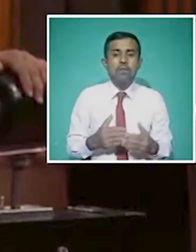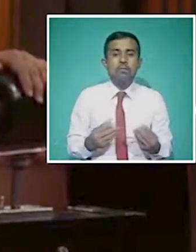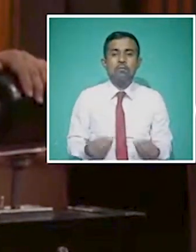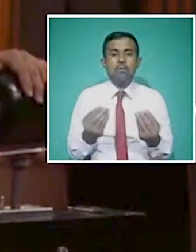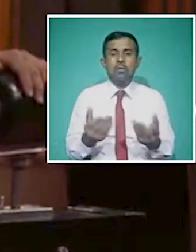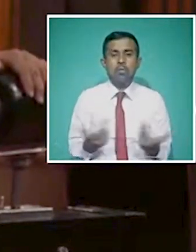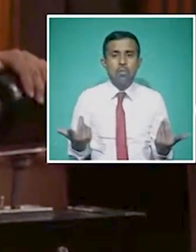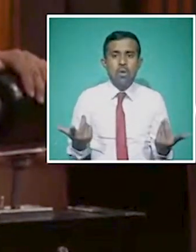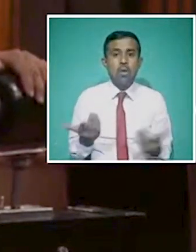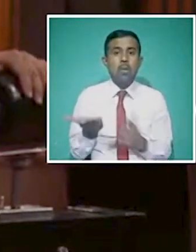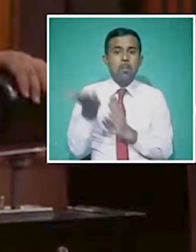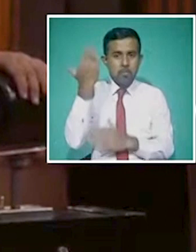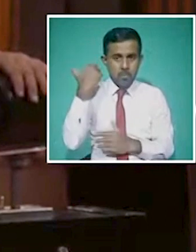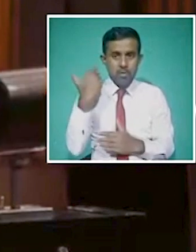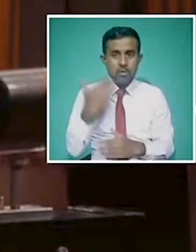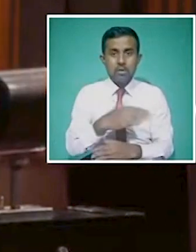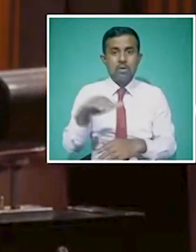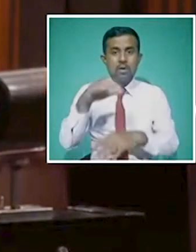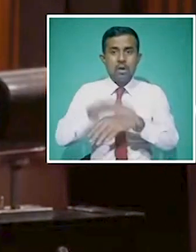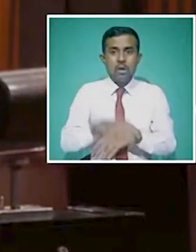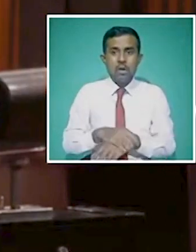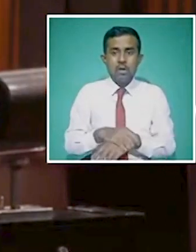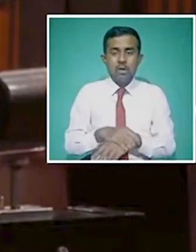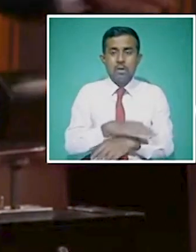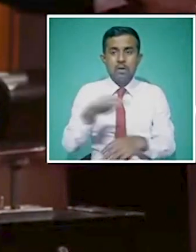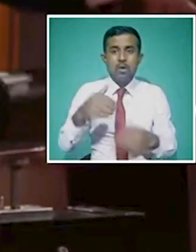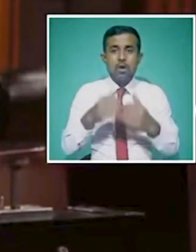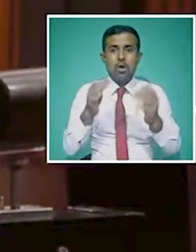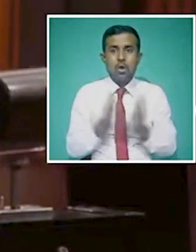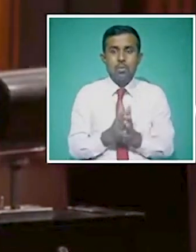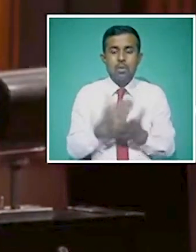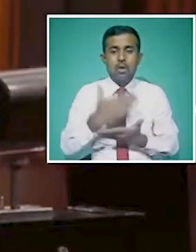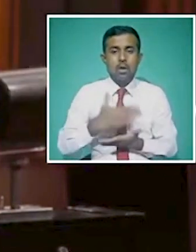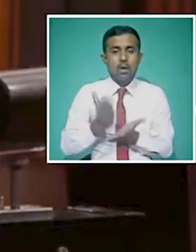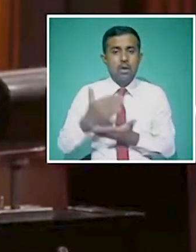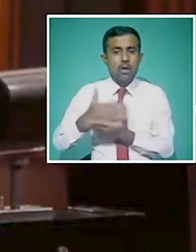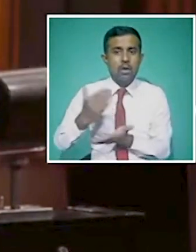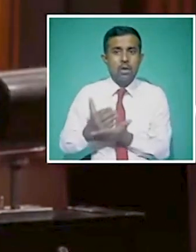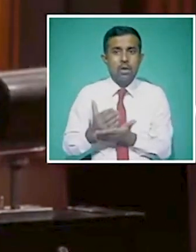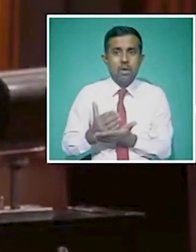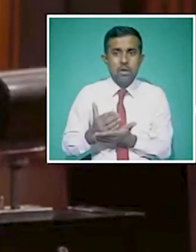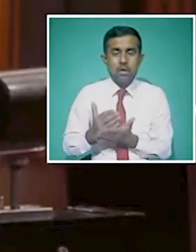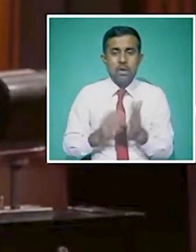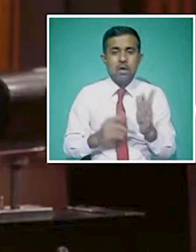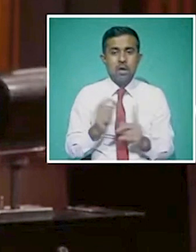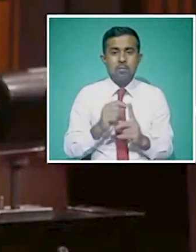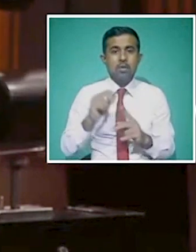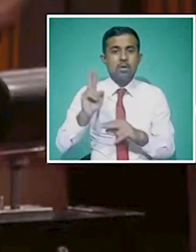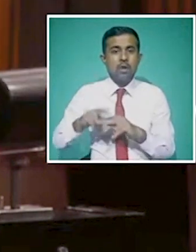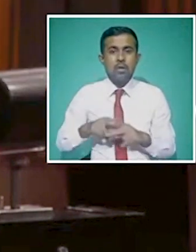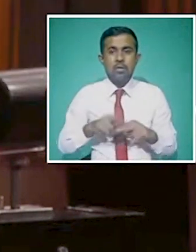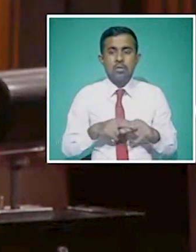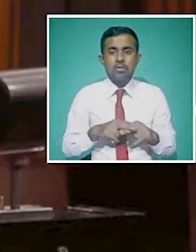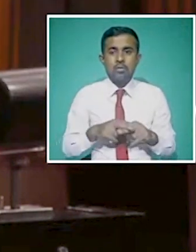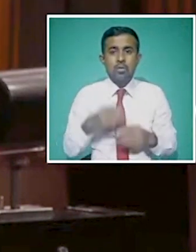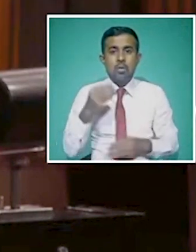Bakanone, Pahugia Kalet Pimato Idang Handunagam, Pasikudavalatin, Identico Kuma, Kali Kali Kali Kali Kali Kali Kali Kali Kali Kali Kali Kali Kali